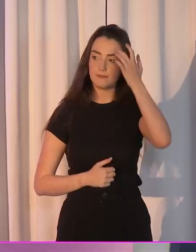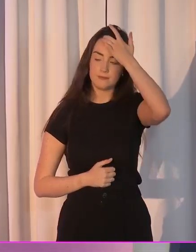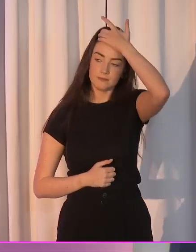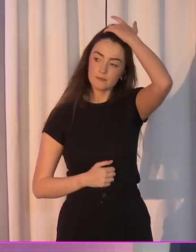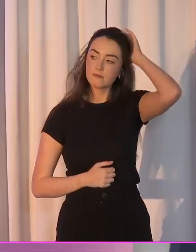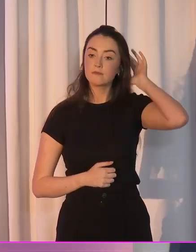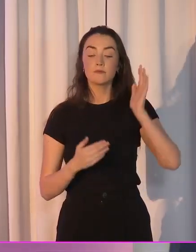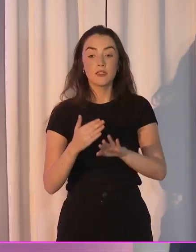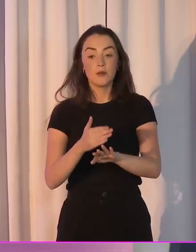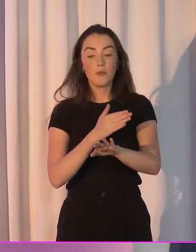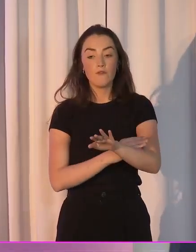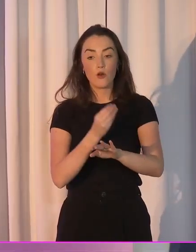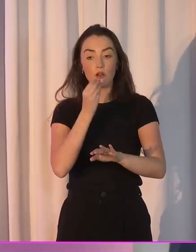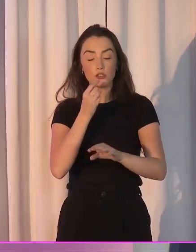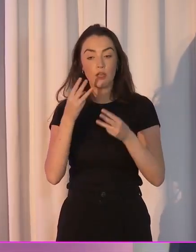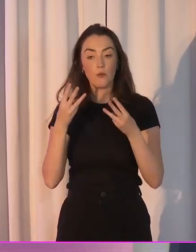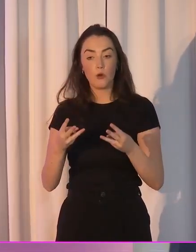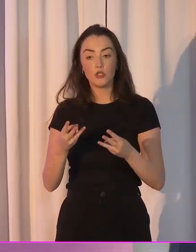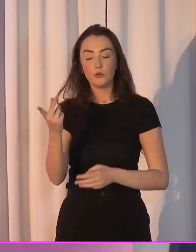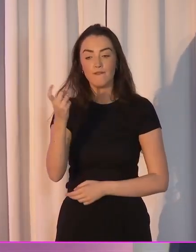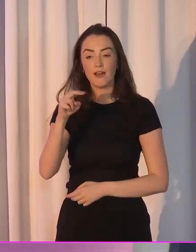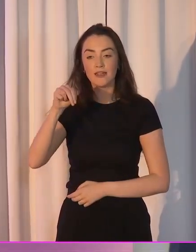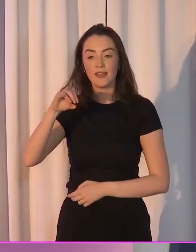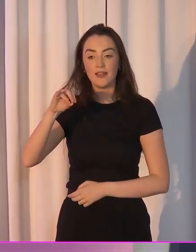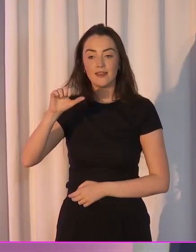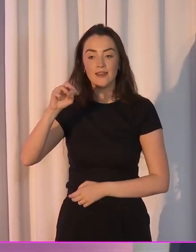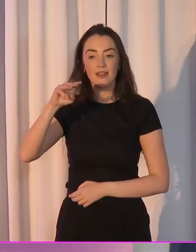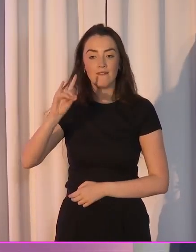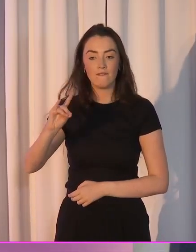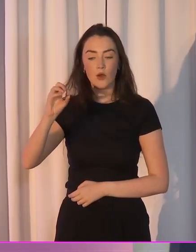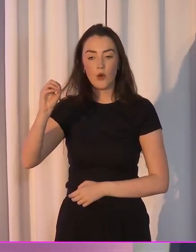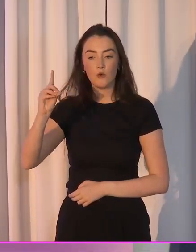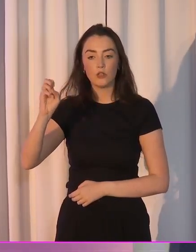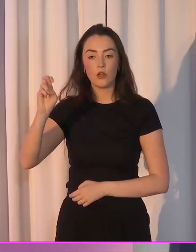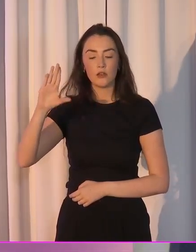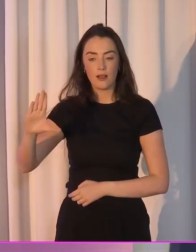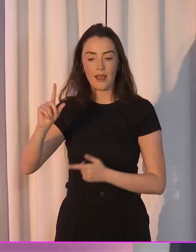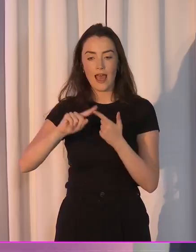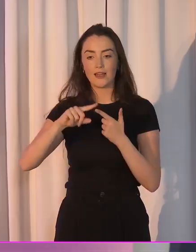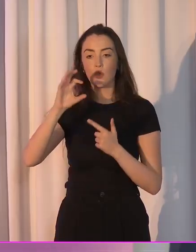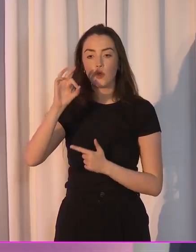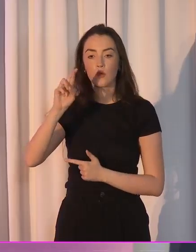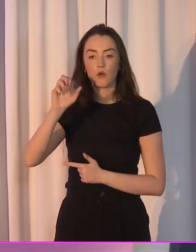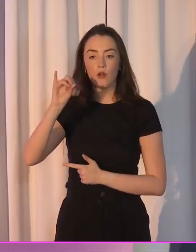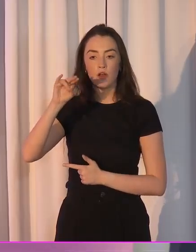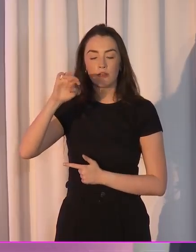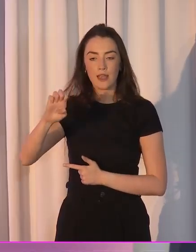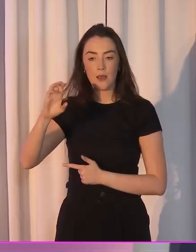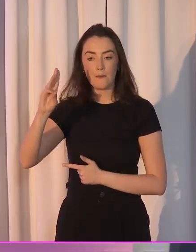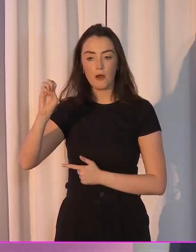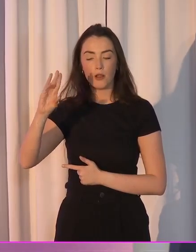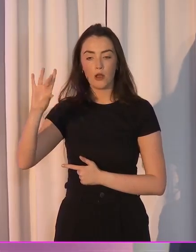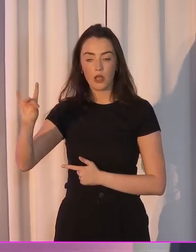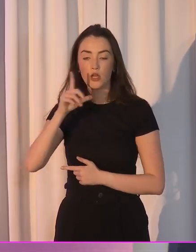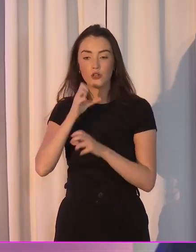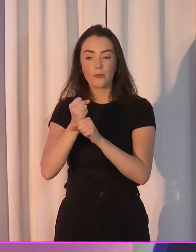Just in advance of lunch, I'm going to invite Niamh O'Donnell and Gráinne Pollak to the stage to speak to us about research undertaken by Safe